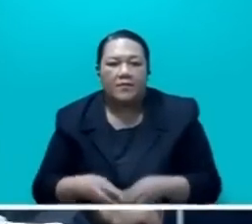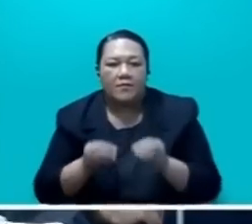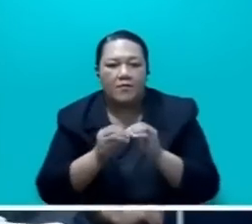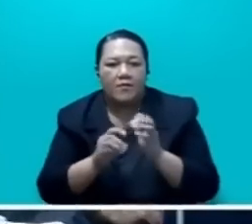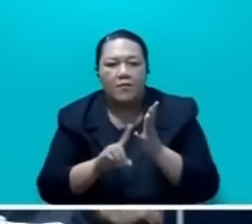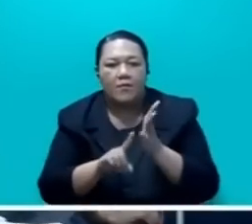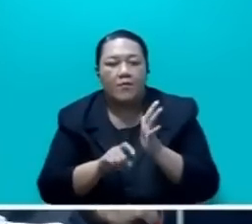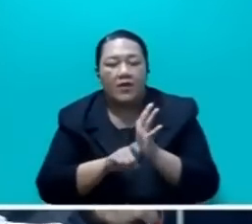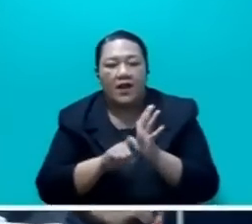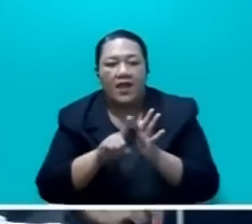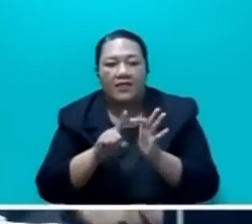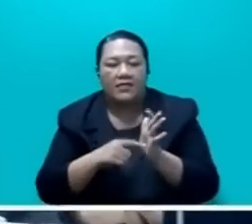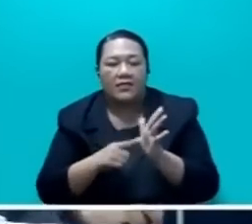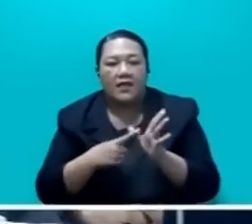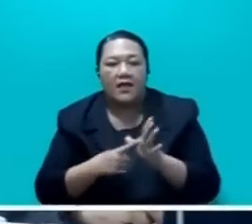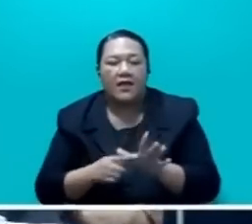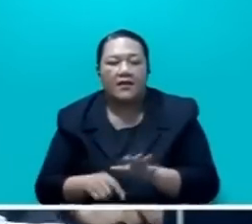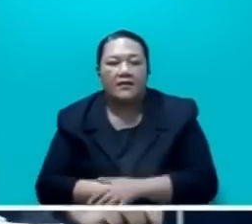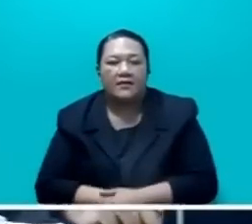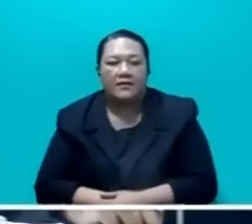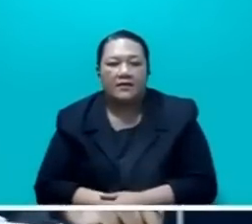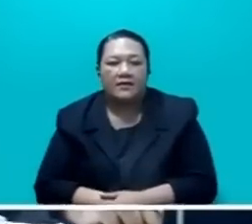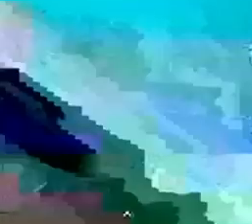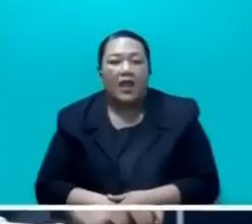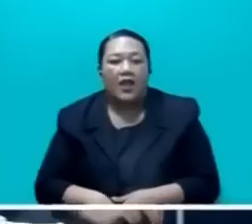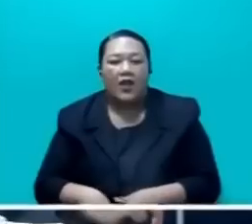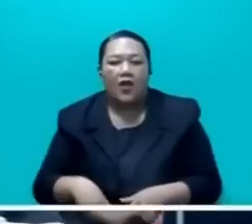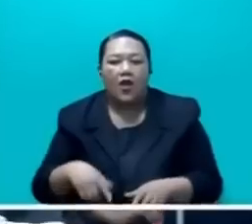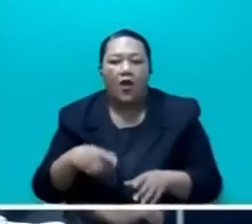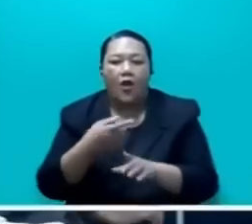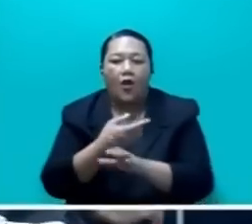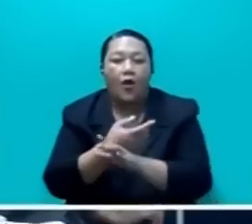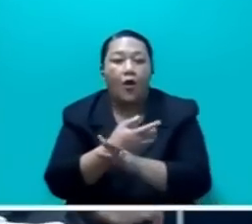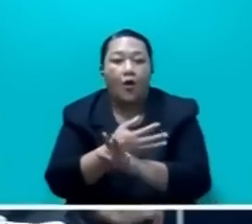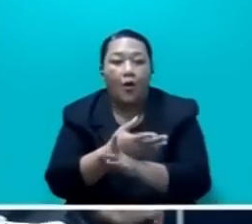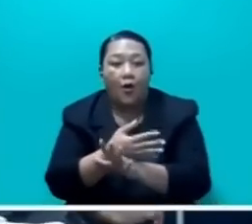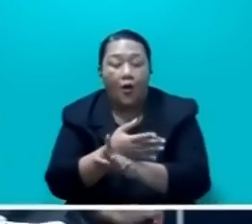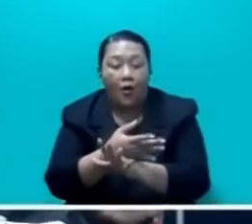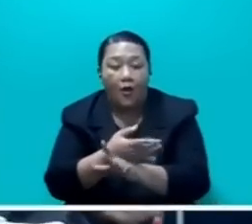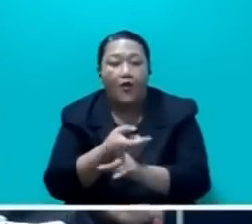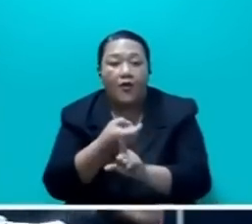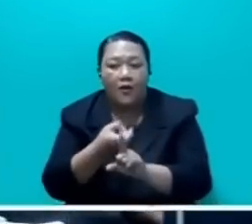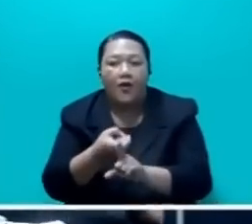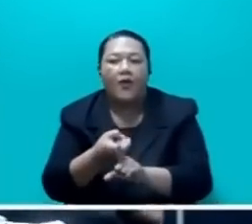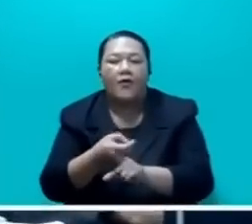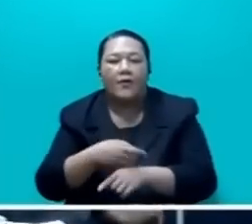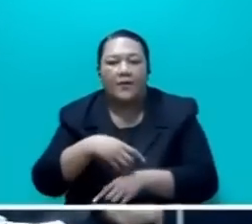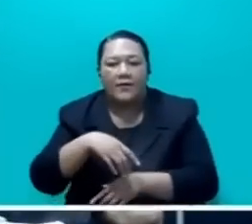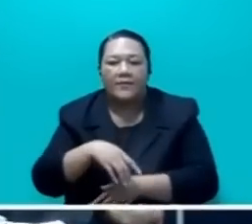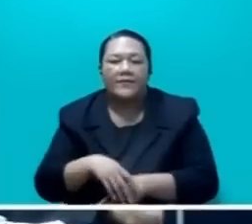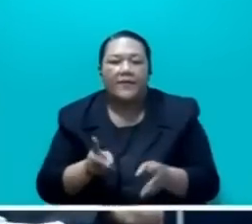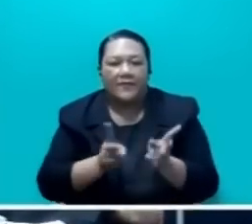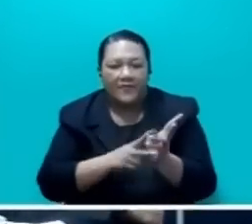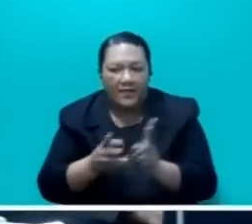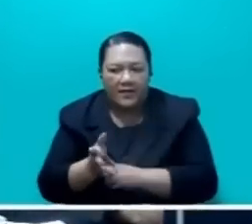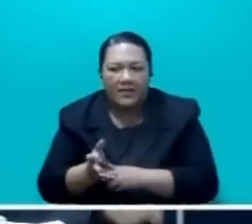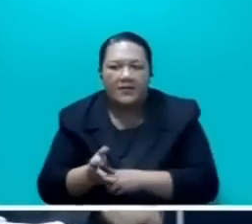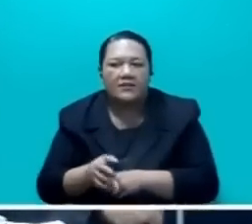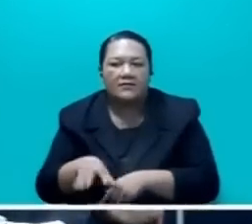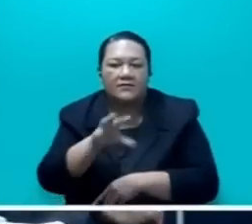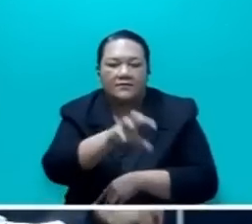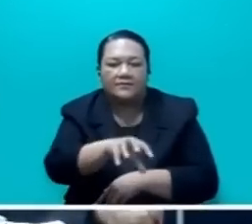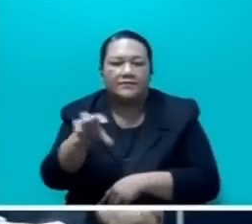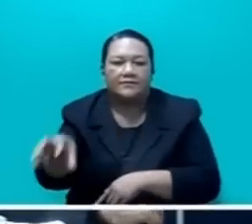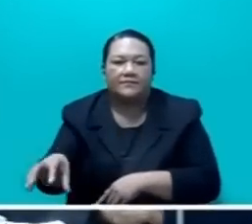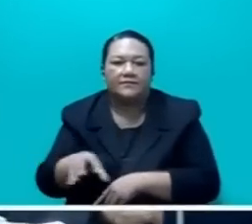Na niya no turang o koro. Mundu bukan turang na mati ni mundu, tawa bukan turang itu